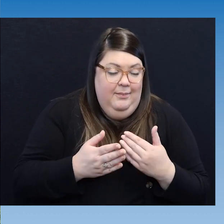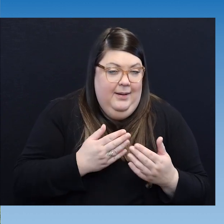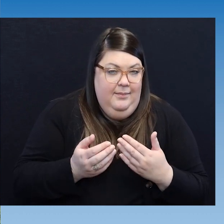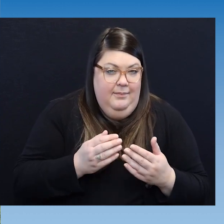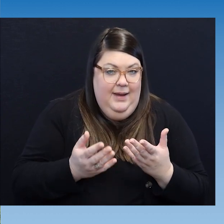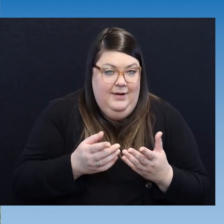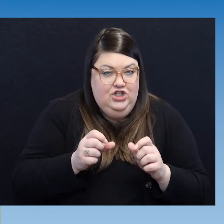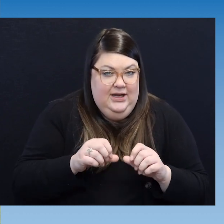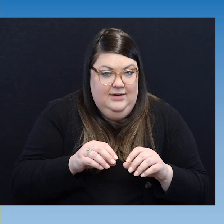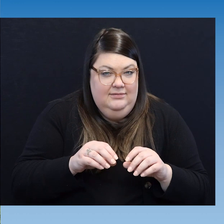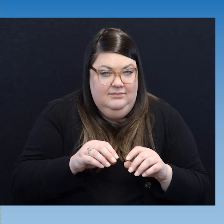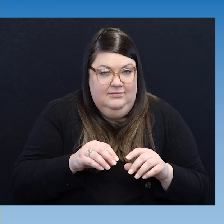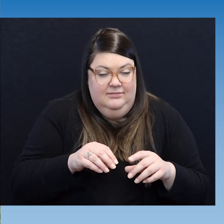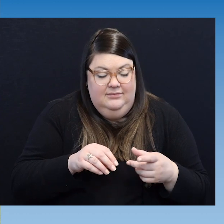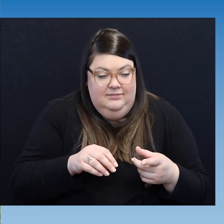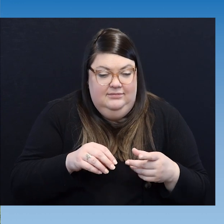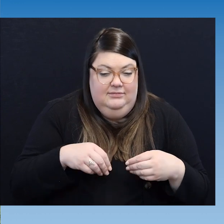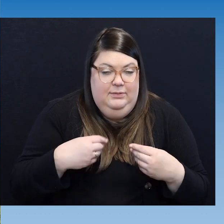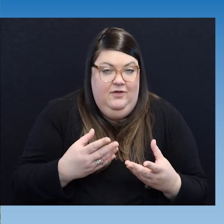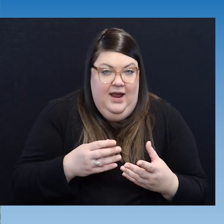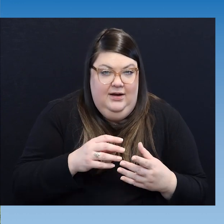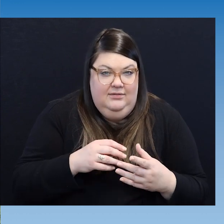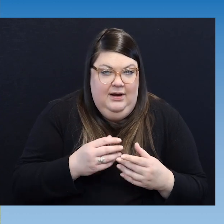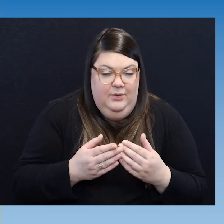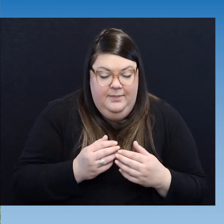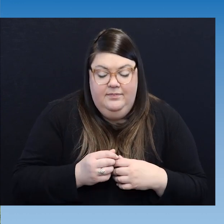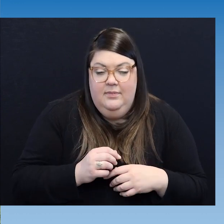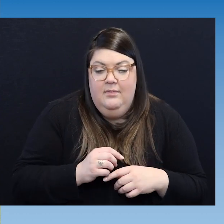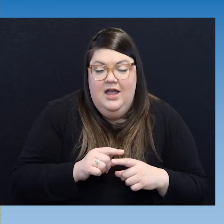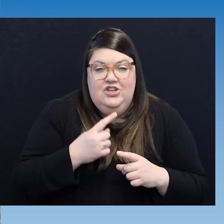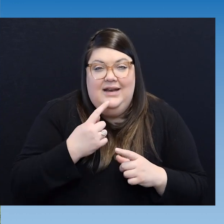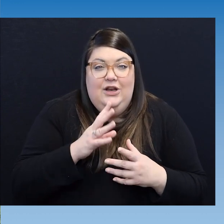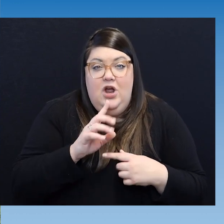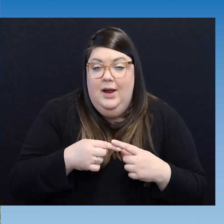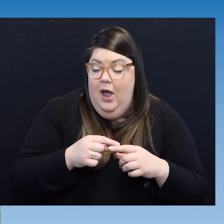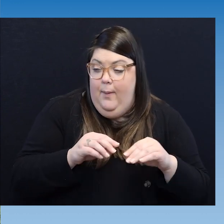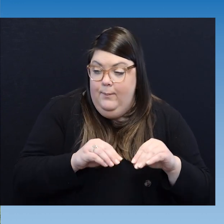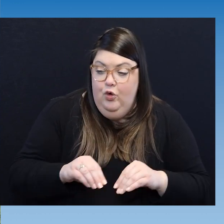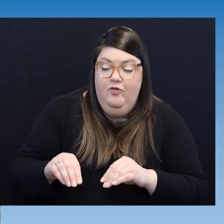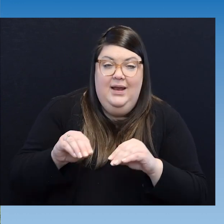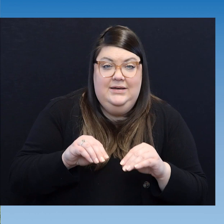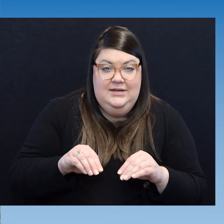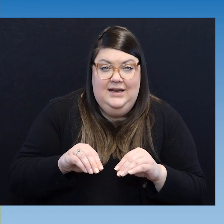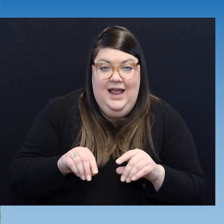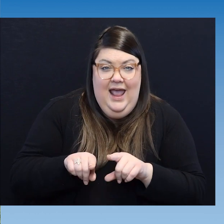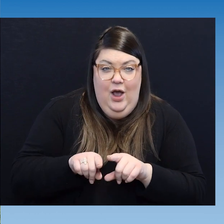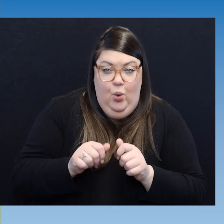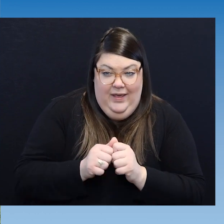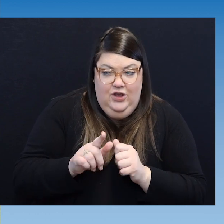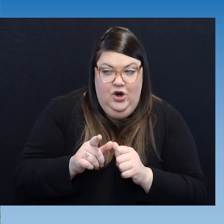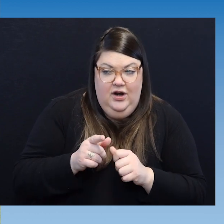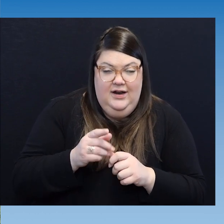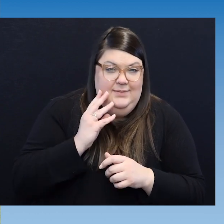a bit more about your movement with your experience as a caregiver? But I don't know if that applies